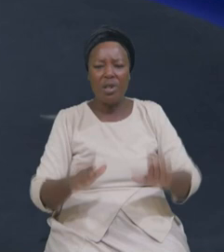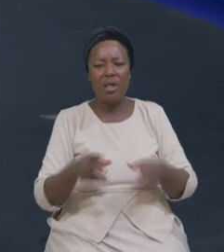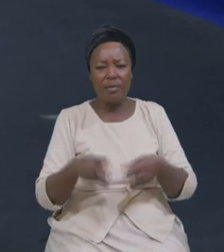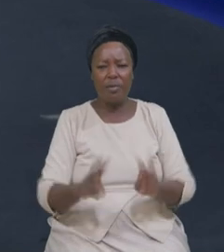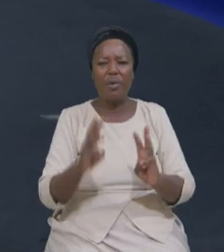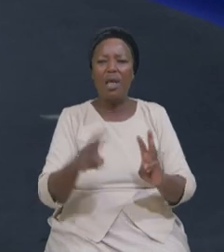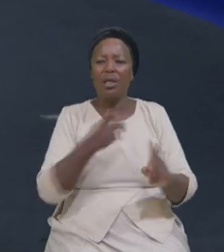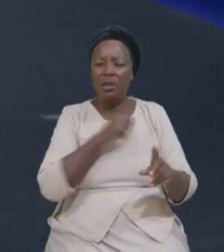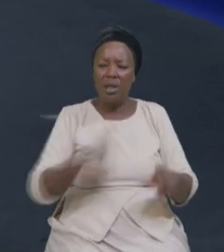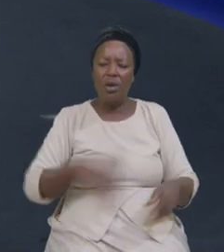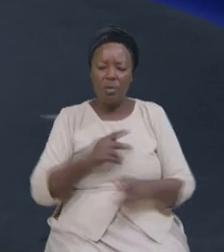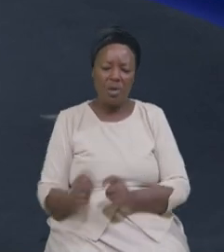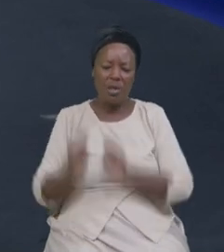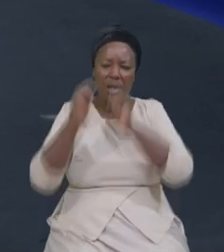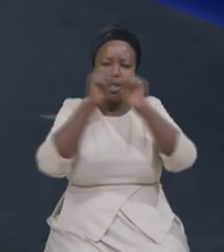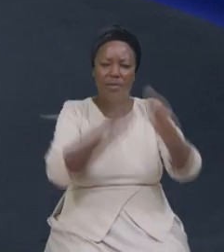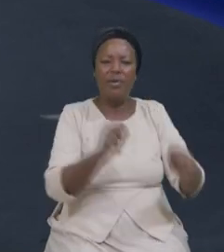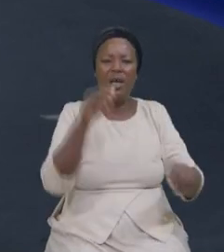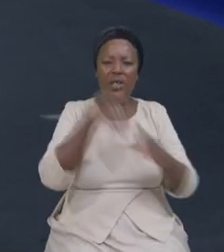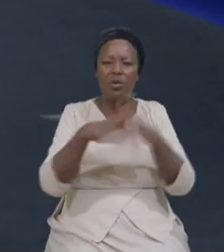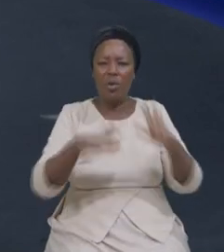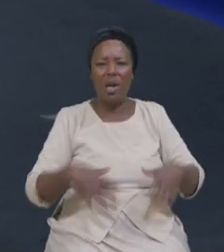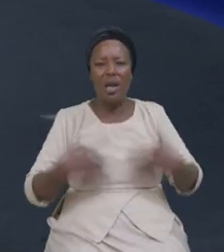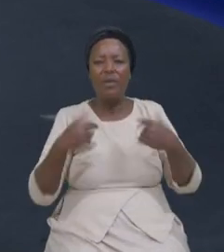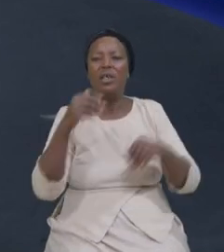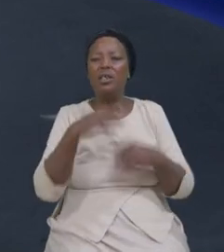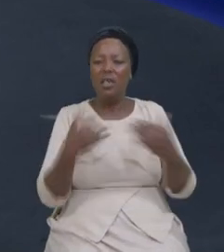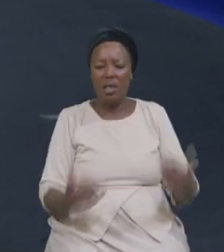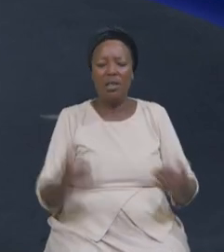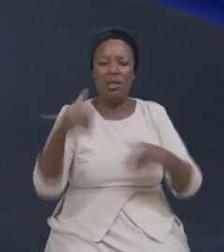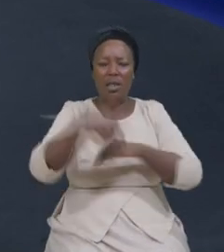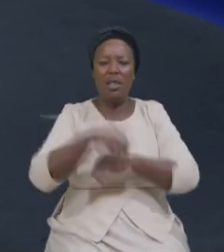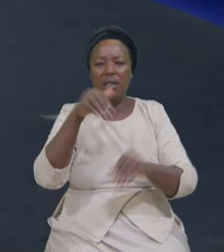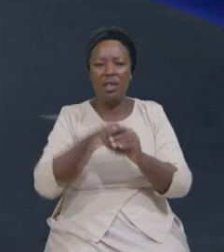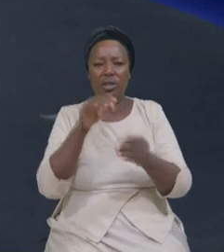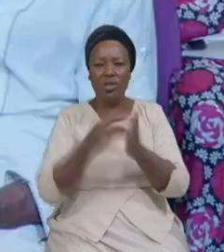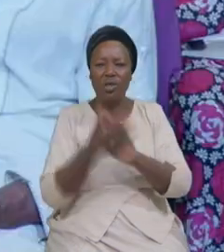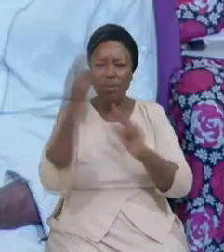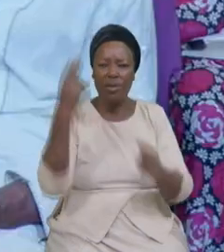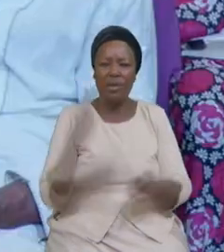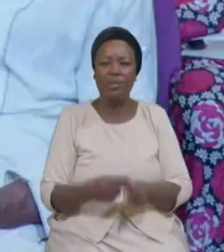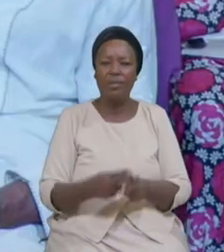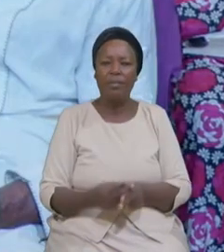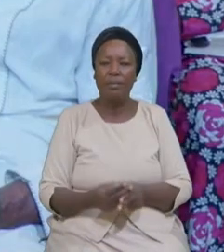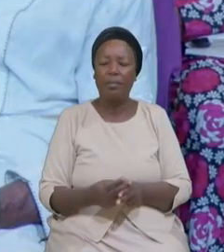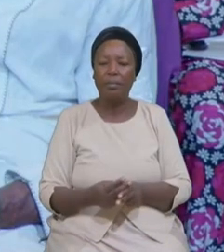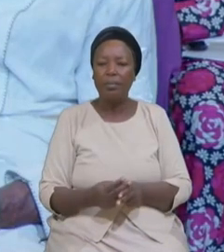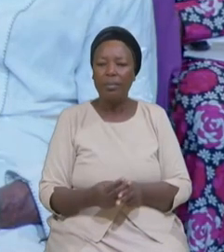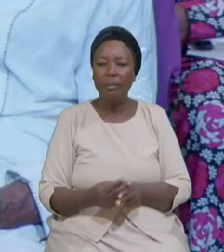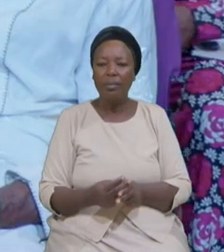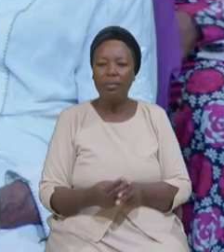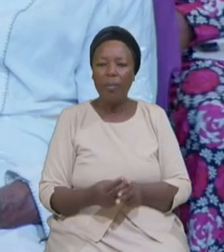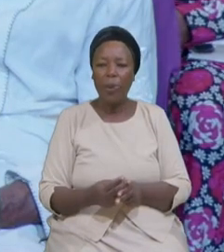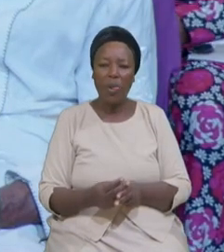is transferable. And it's transferred into your life even tonight in Jesus' name. Give me